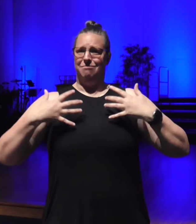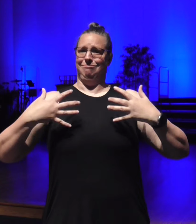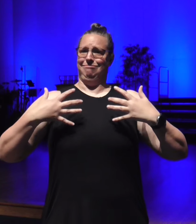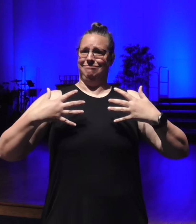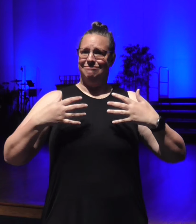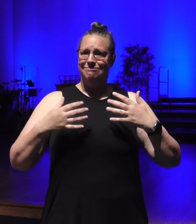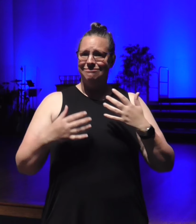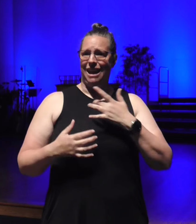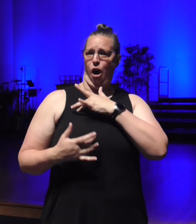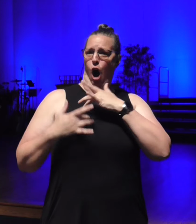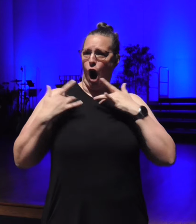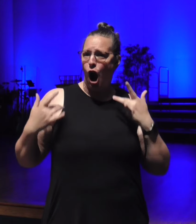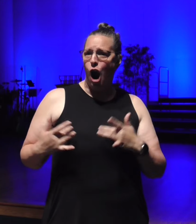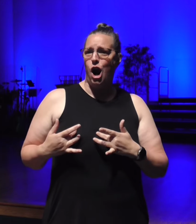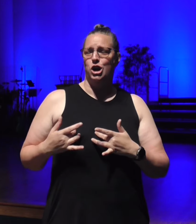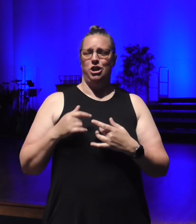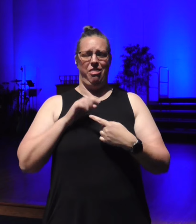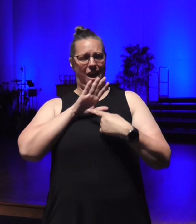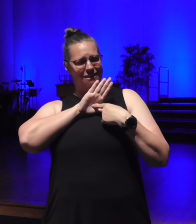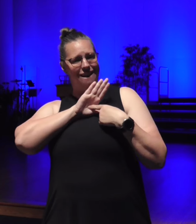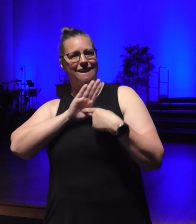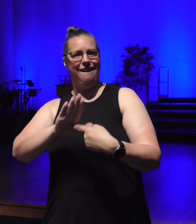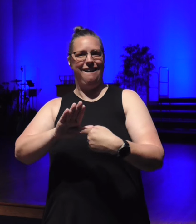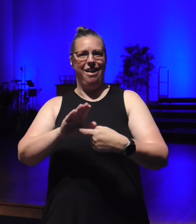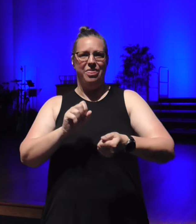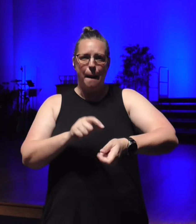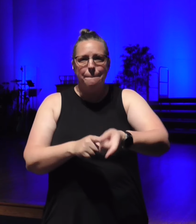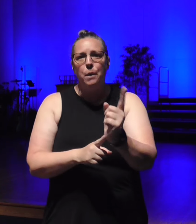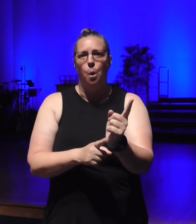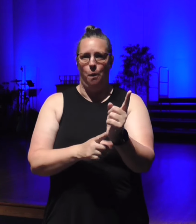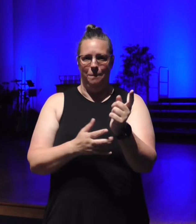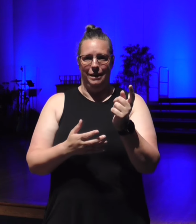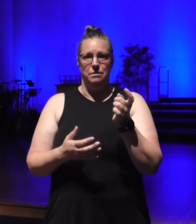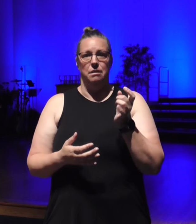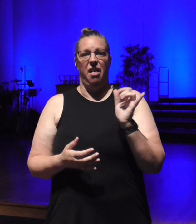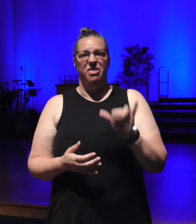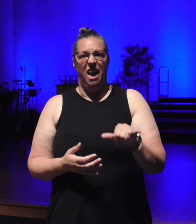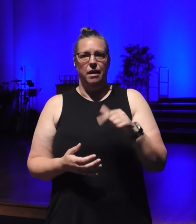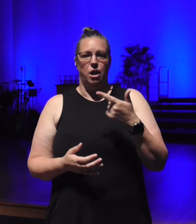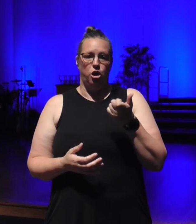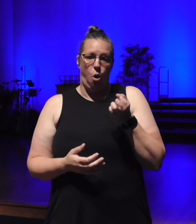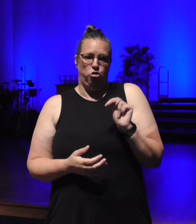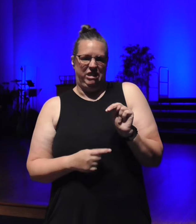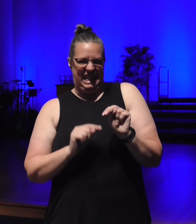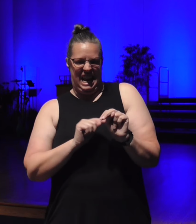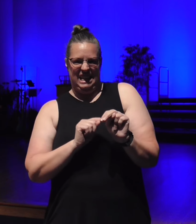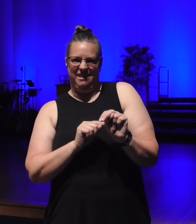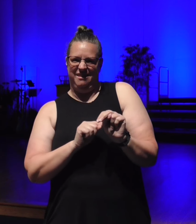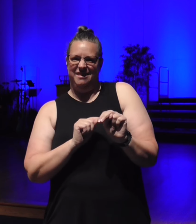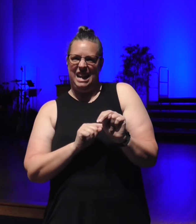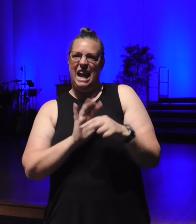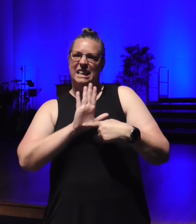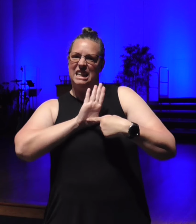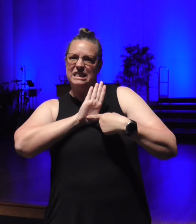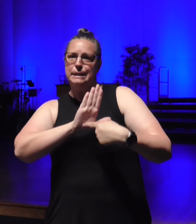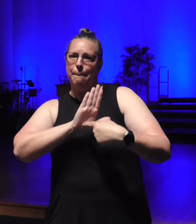own heart, an awestruck instant. Glorians are these messengers and these